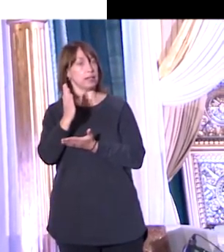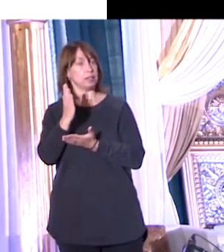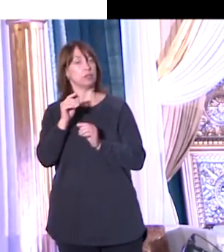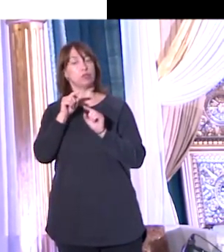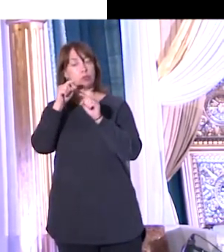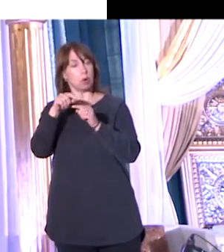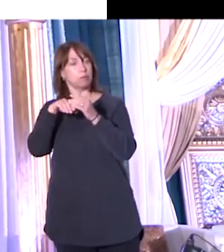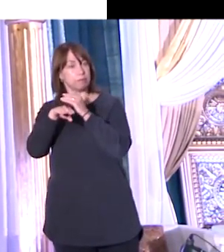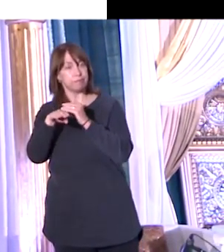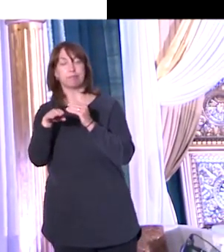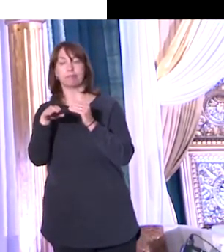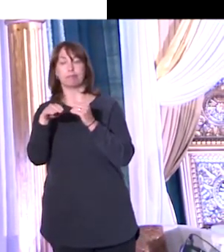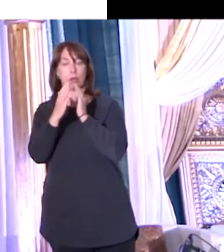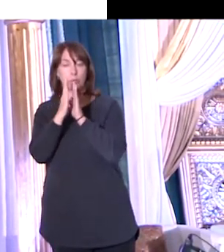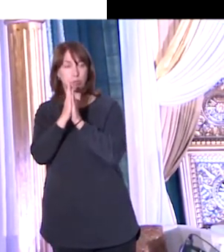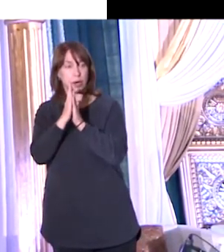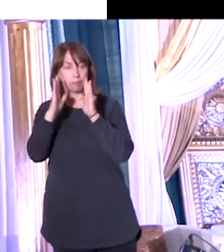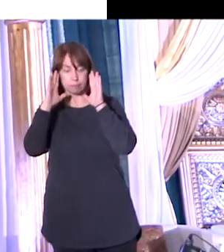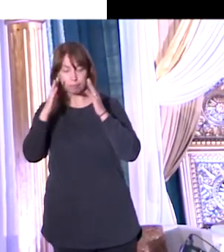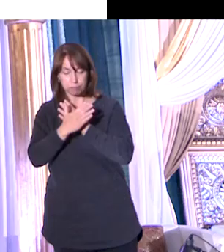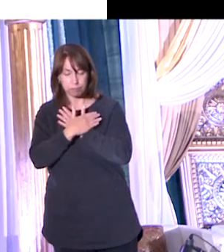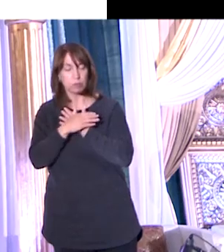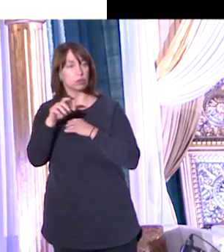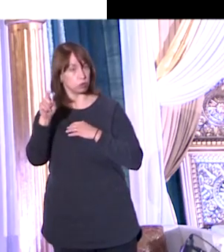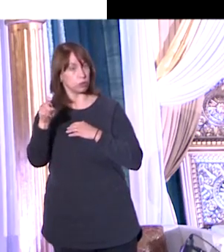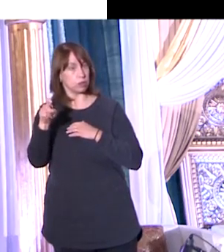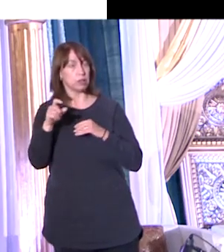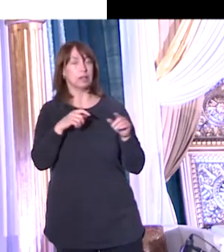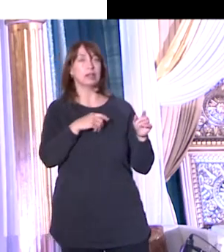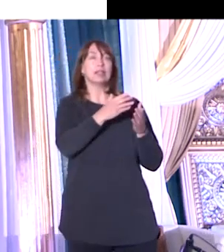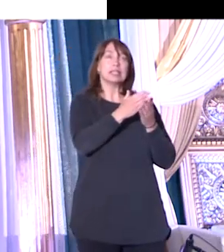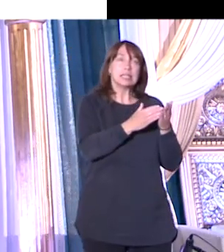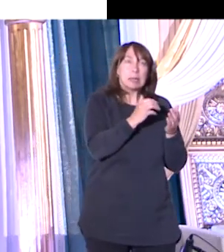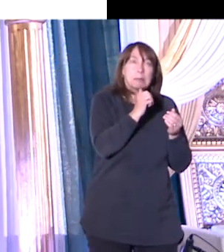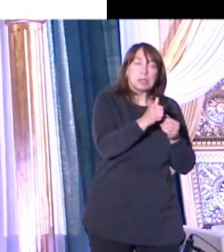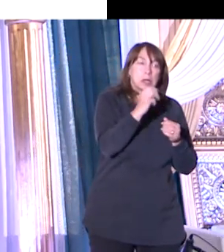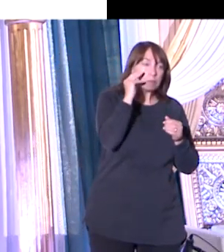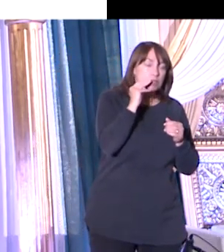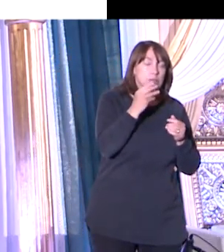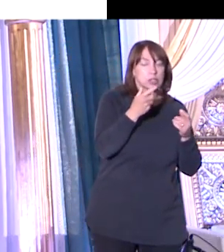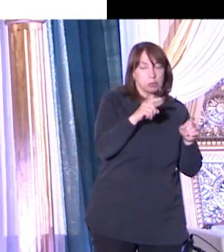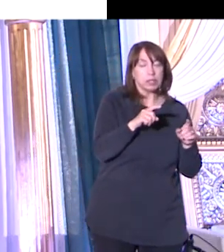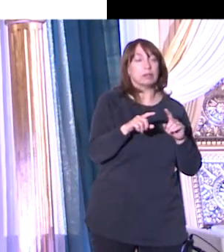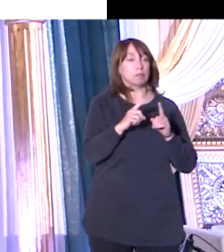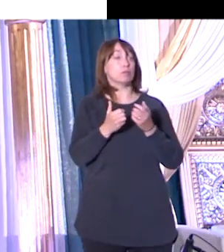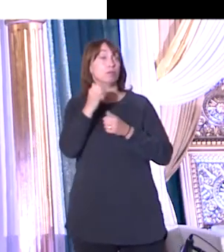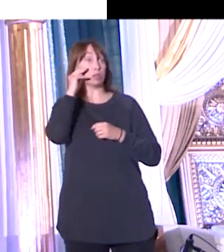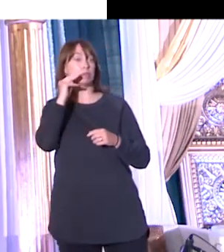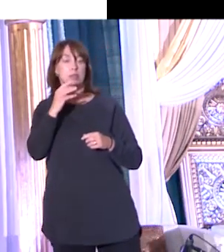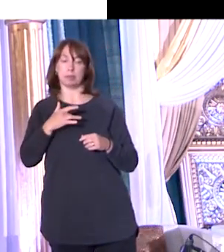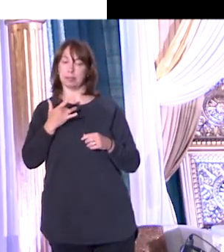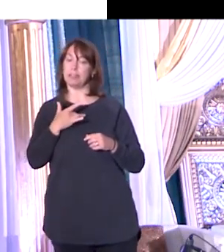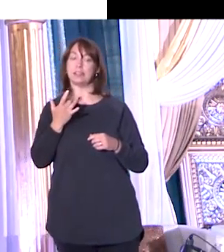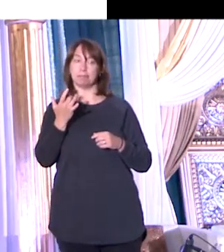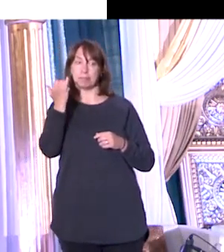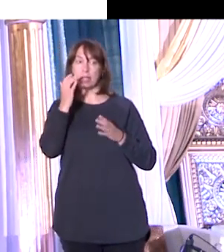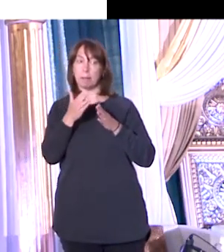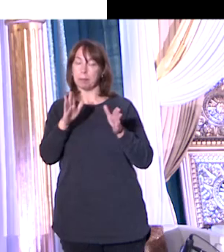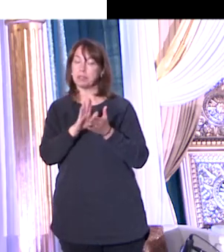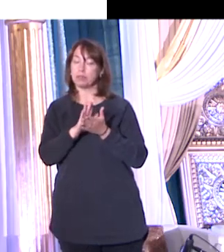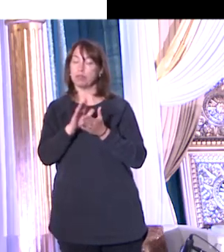of non-Muslims support that as well. So I think that's important. In terms of the right to